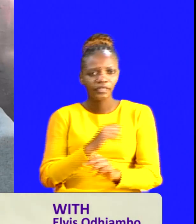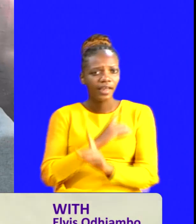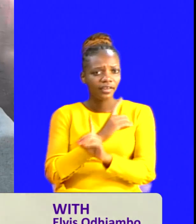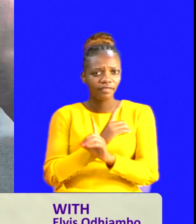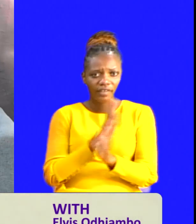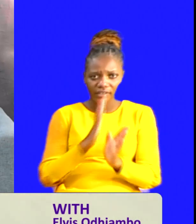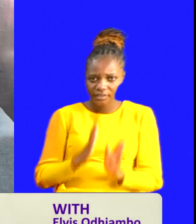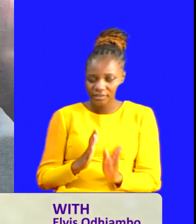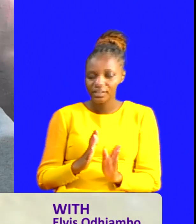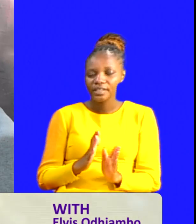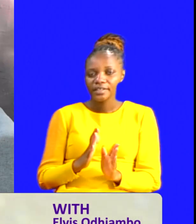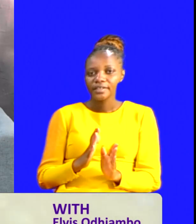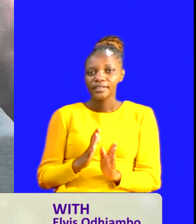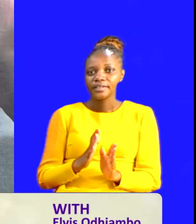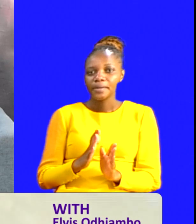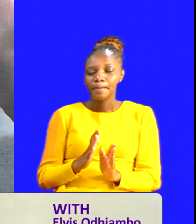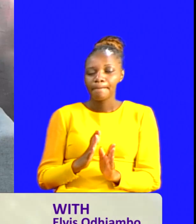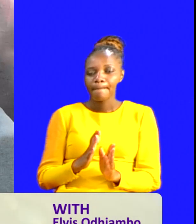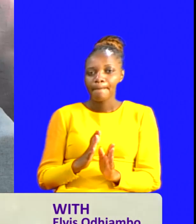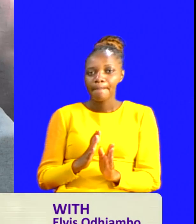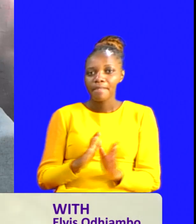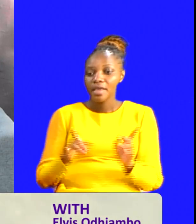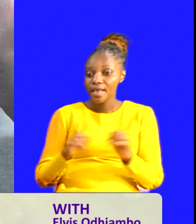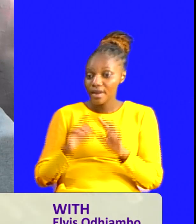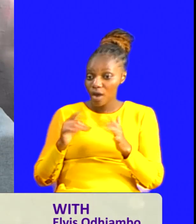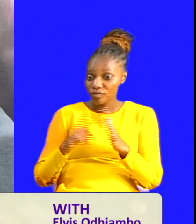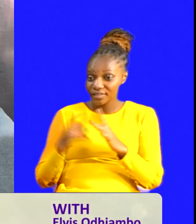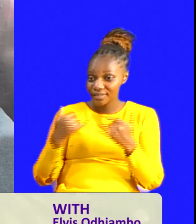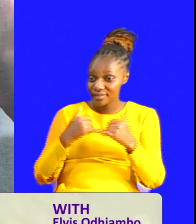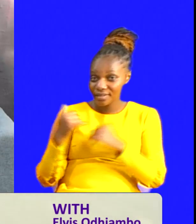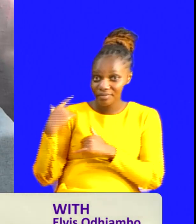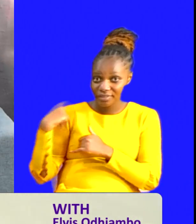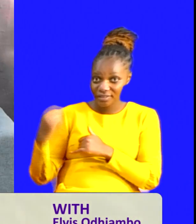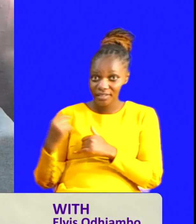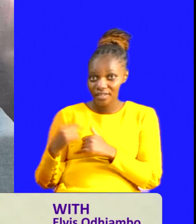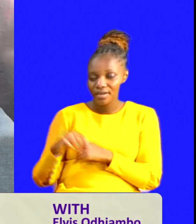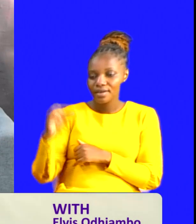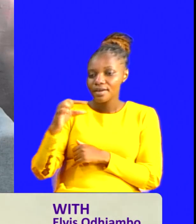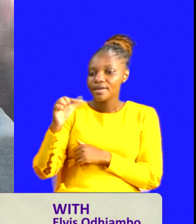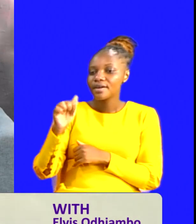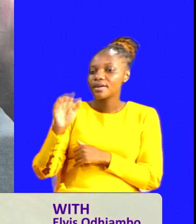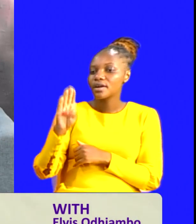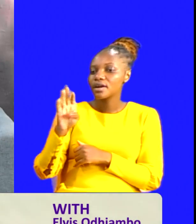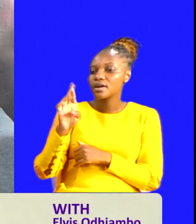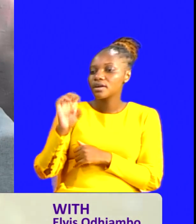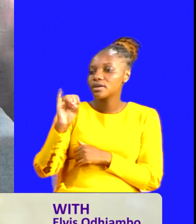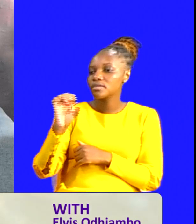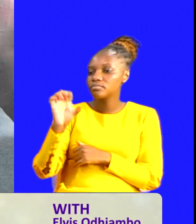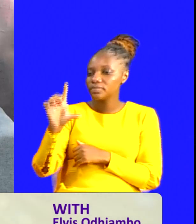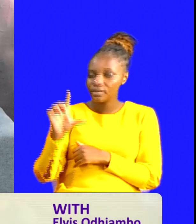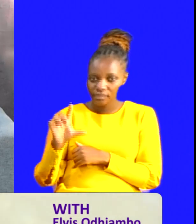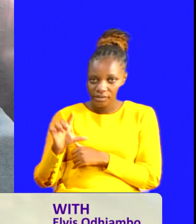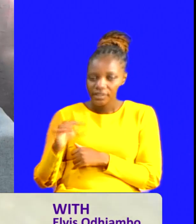far as getting goals is concerned. The way he started the game yesterday with Gabriel Jesus and Nketiah, of course they offer a kind